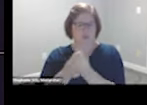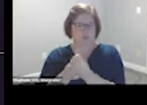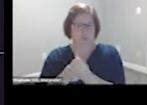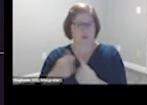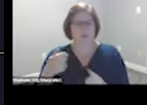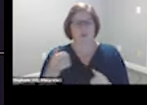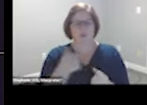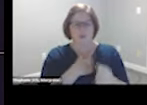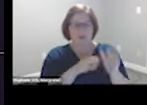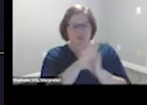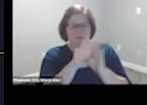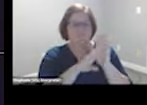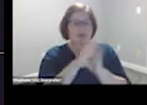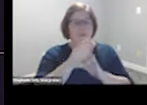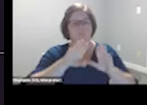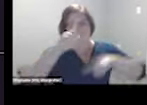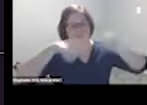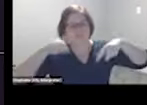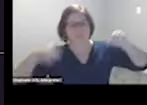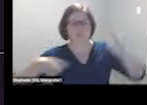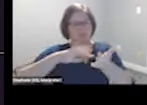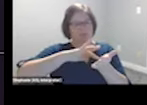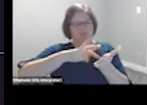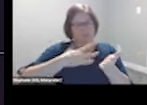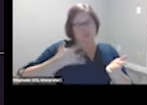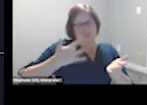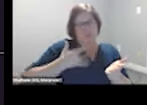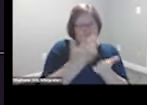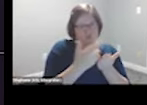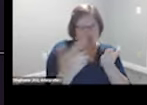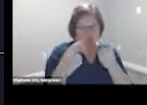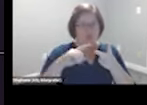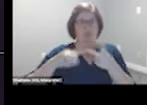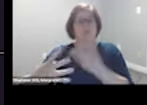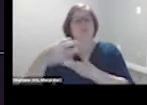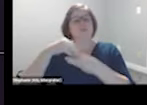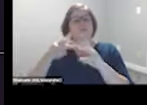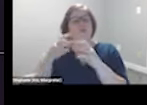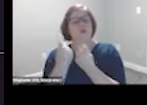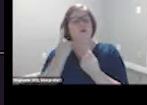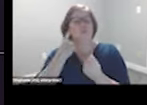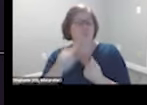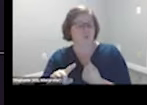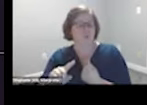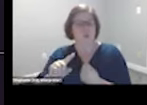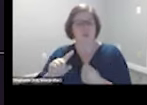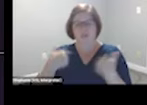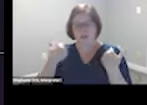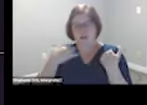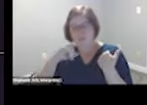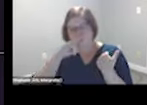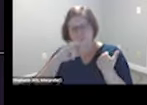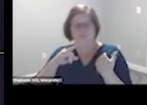We also developed workshops for upper primary school and lower secondary school age students. So covering everything from the solar system